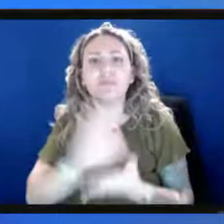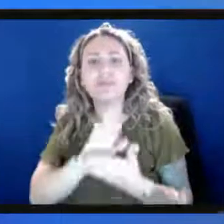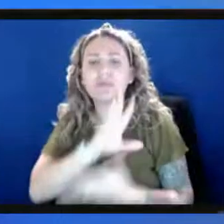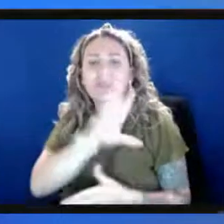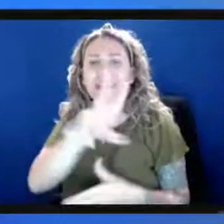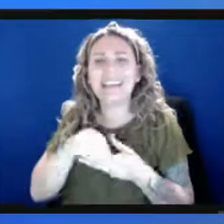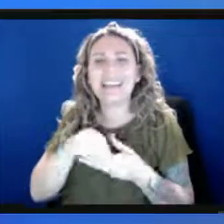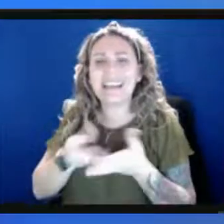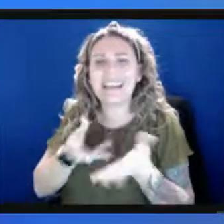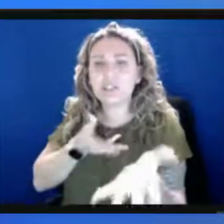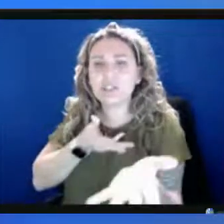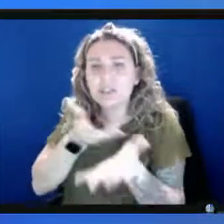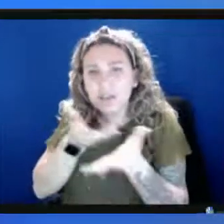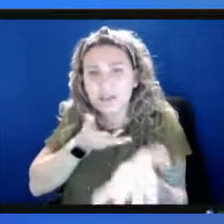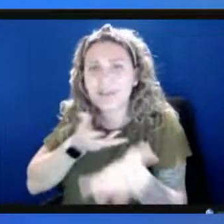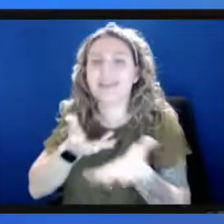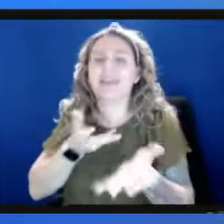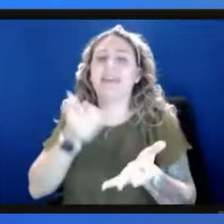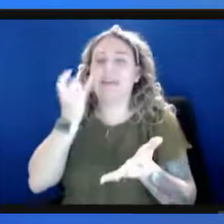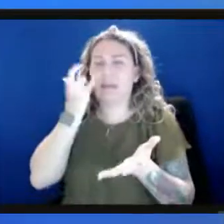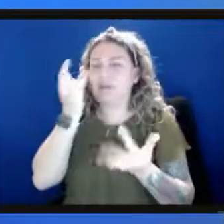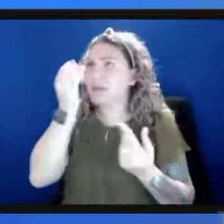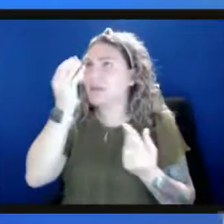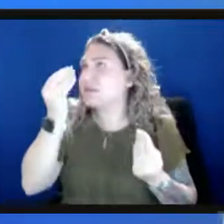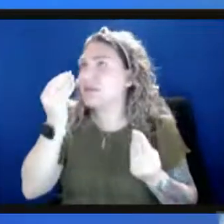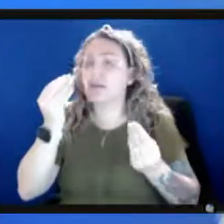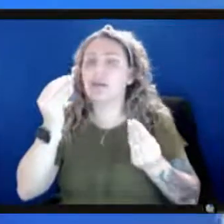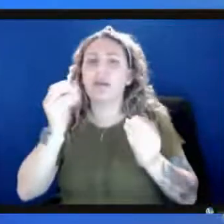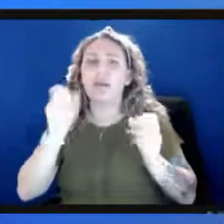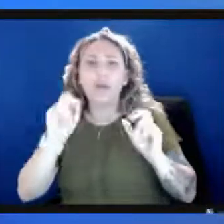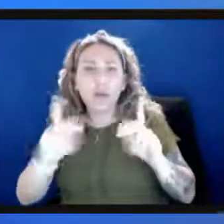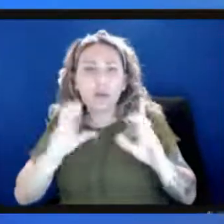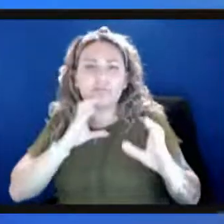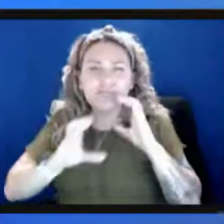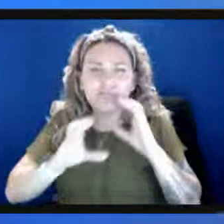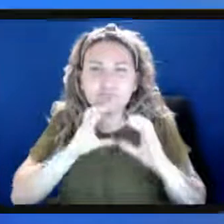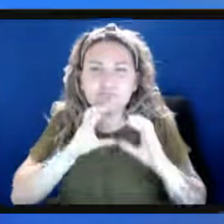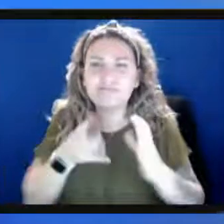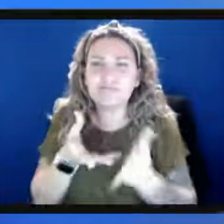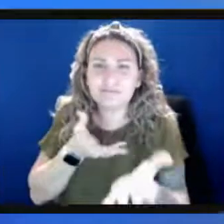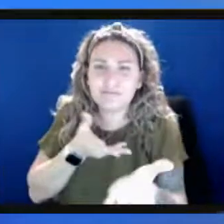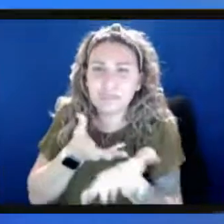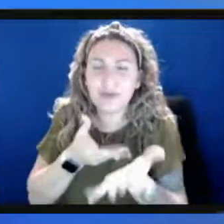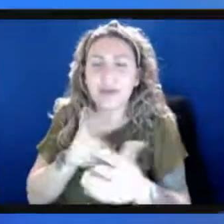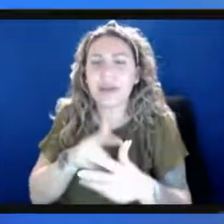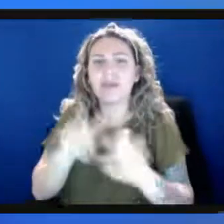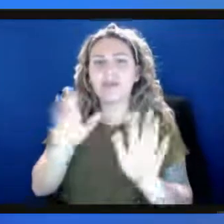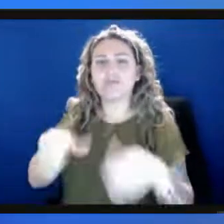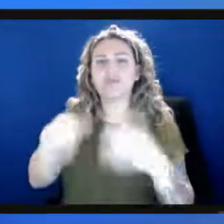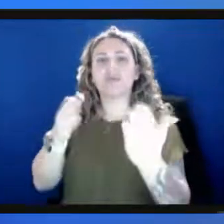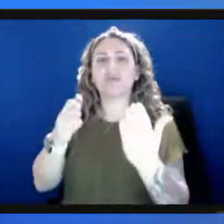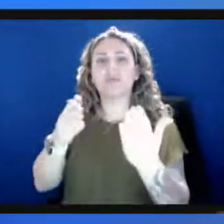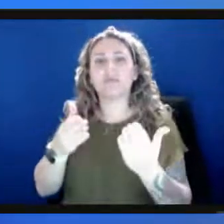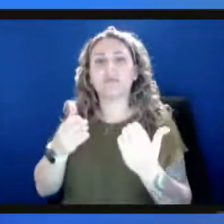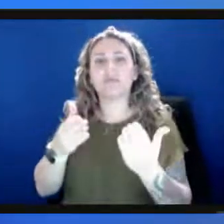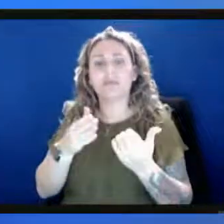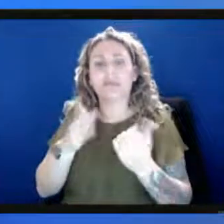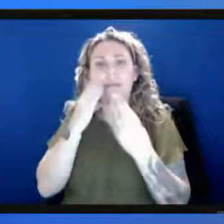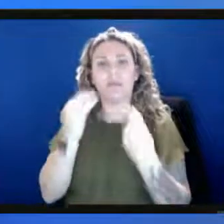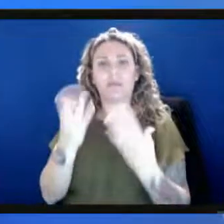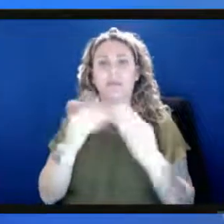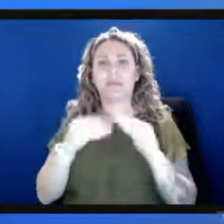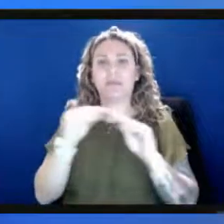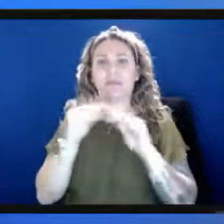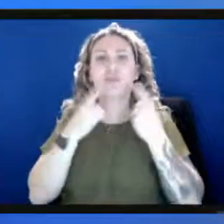If they're starting to think and engage in a dialogue, this is what I've seen, what I've heard, and then you present them information, is going to be a more successful